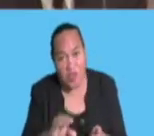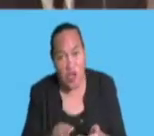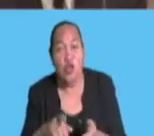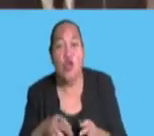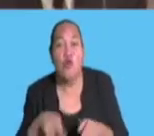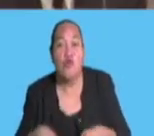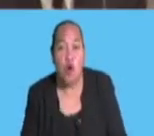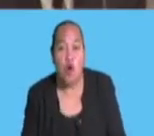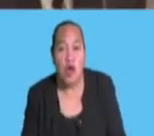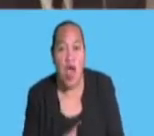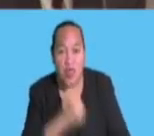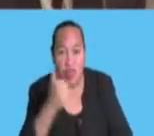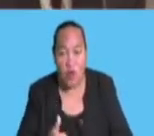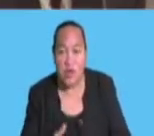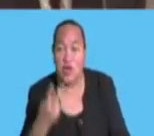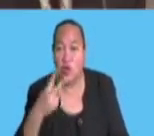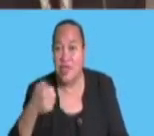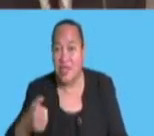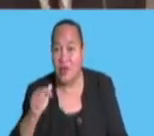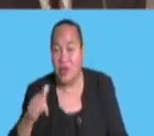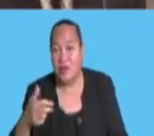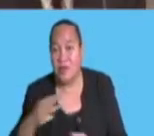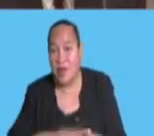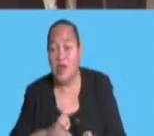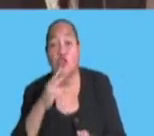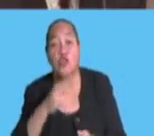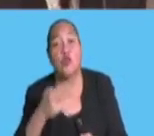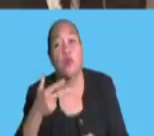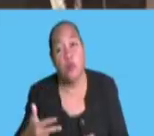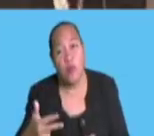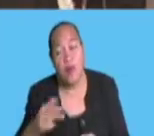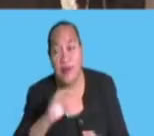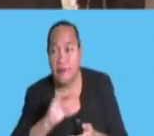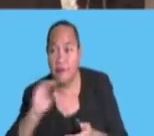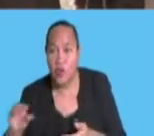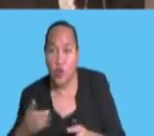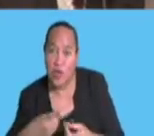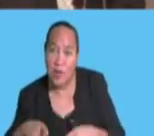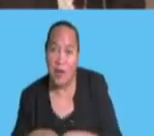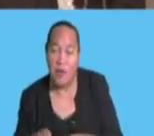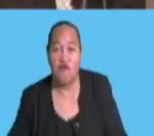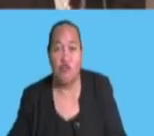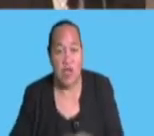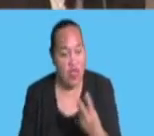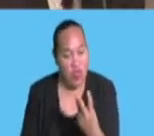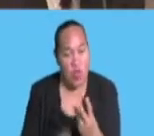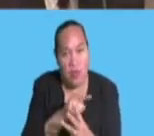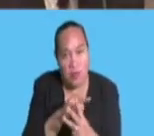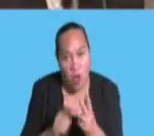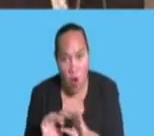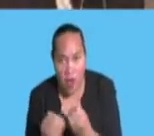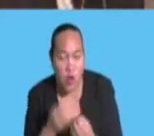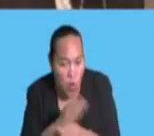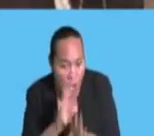Authority, 26.68 million to LTA, and 2.8 million to the Department of Transport. These three organizations will work together to